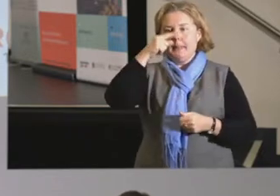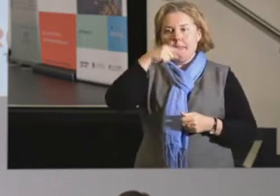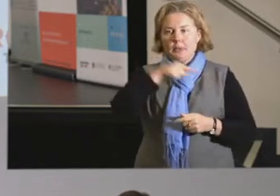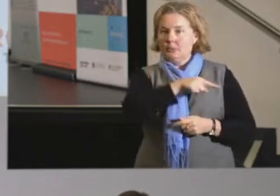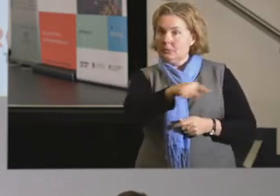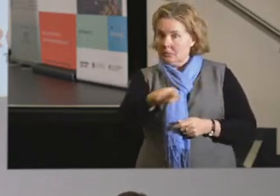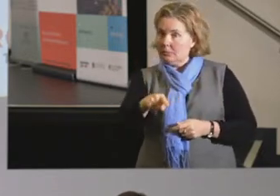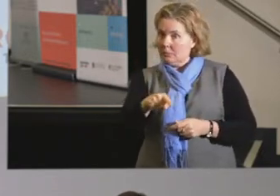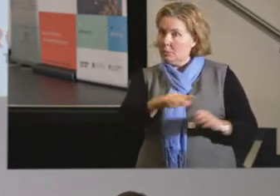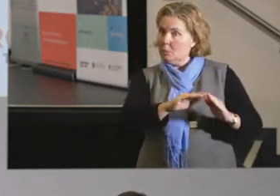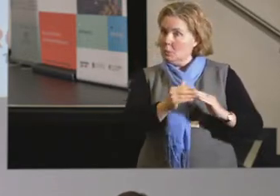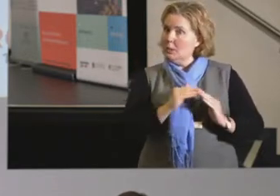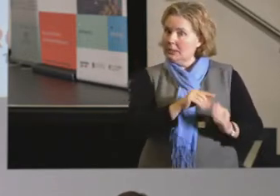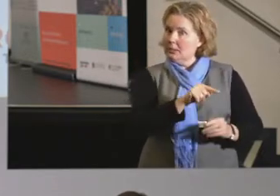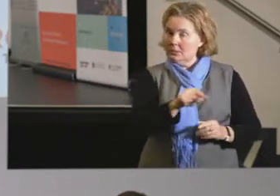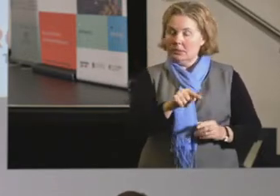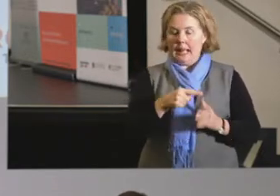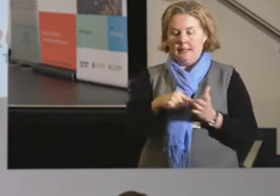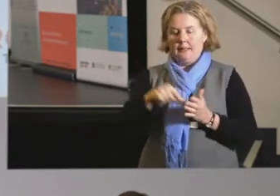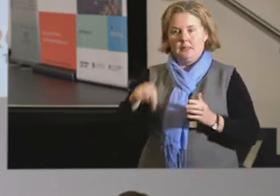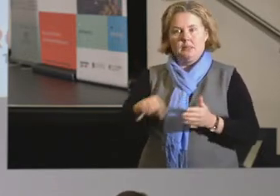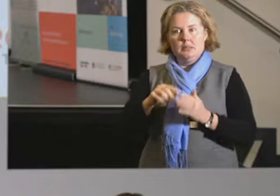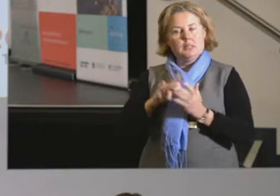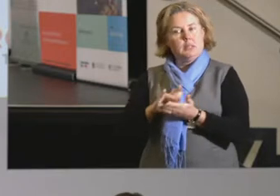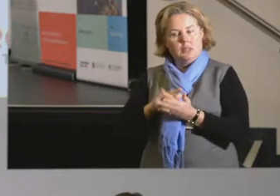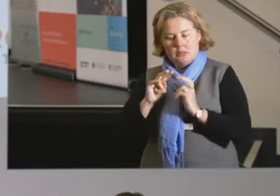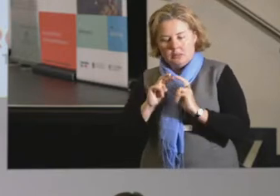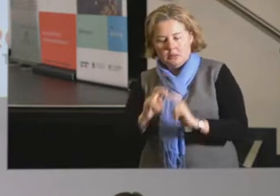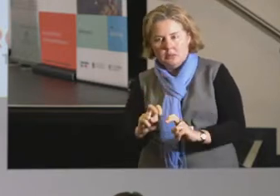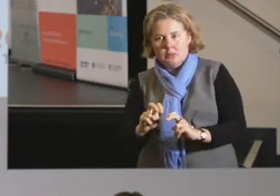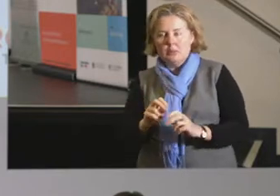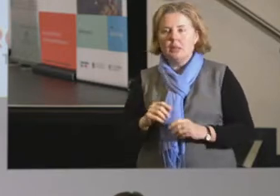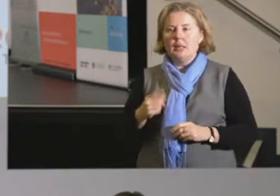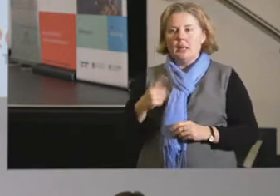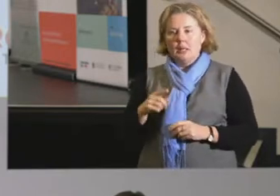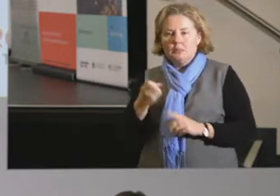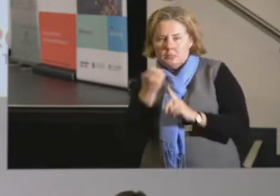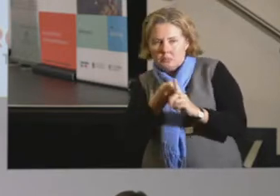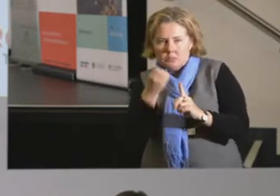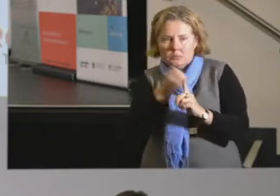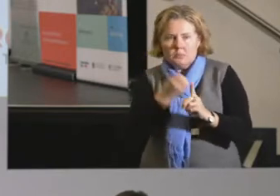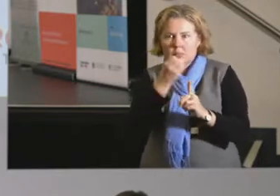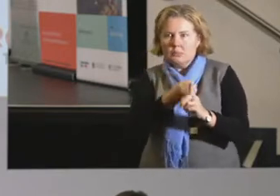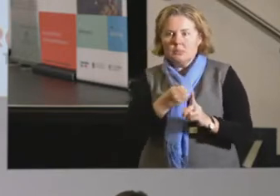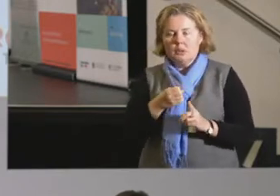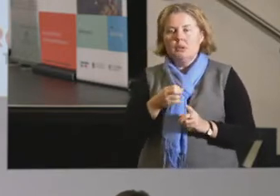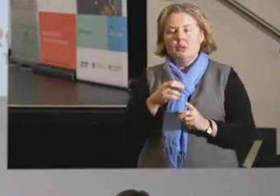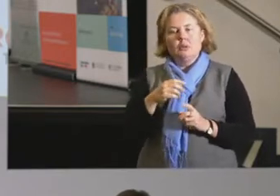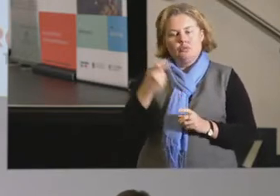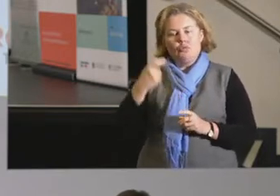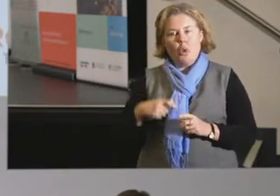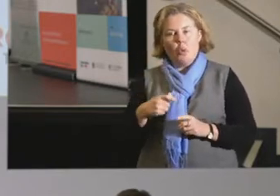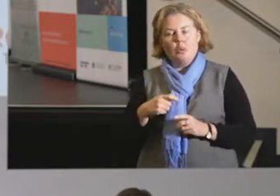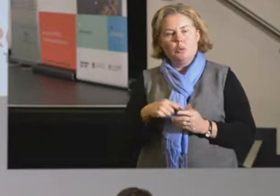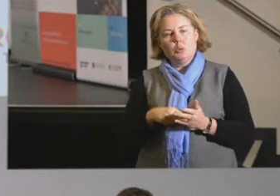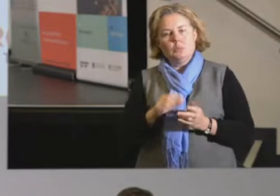centre, but he's also played a strong advocacy and more of an activism role in the sector. So we look